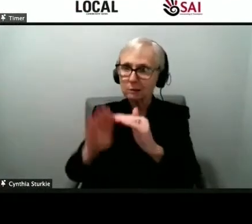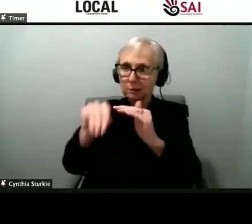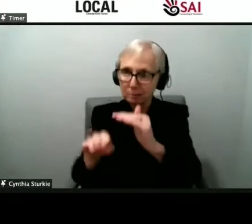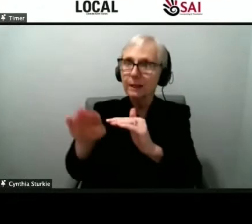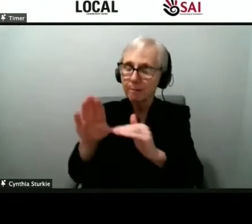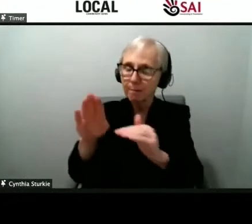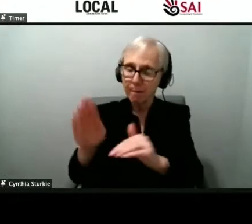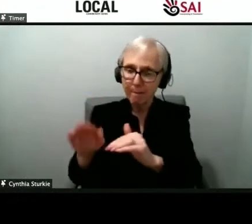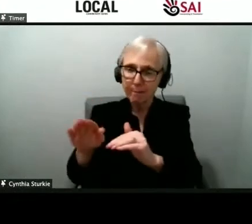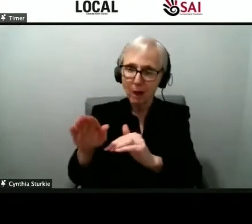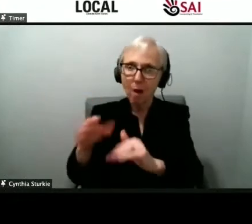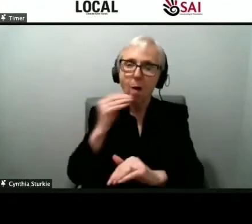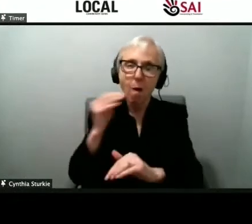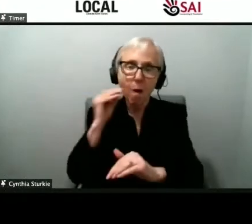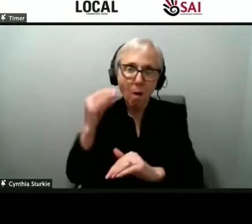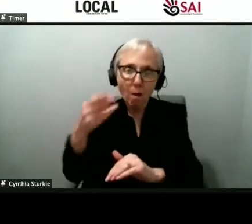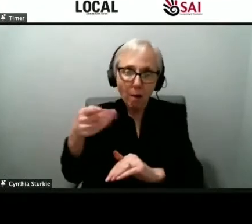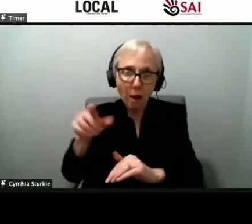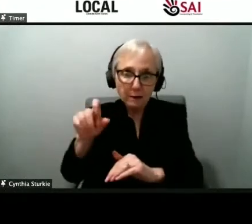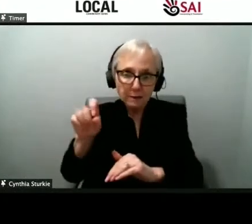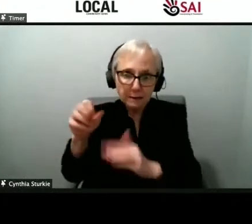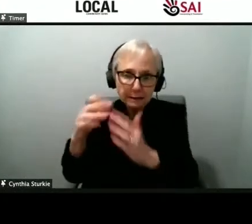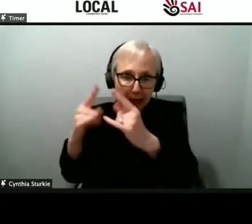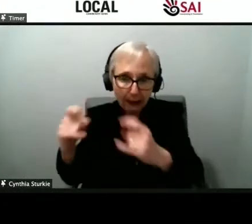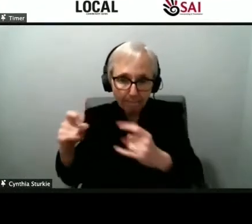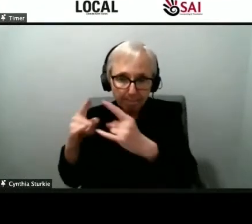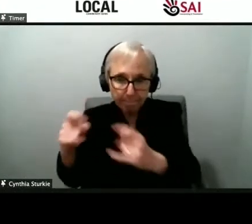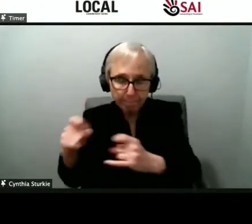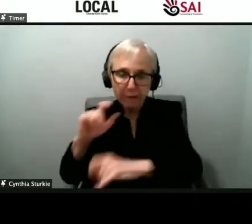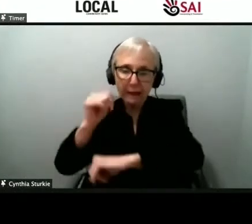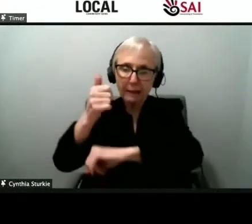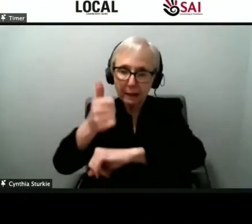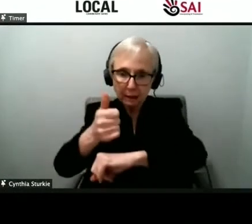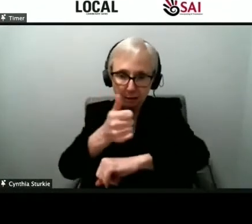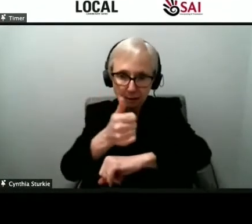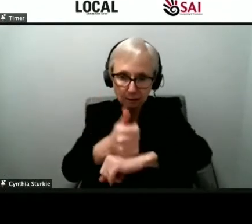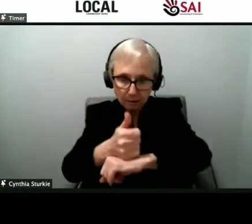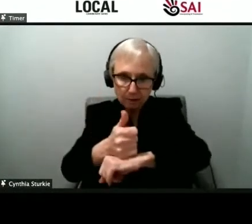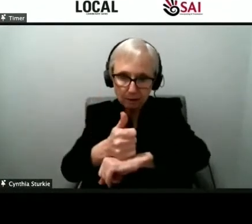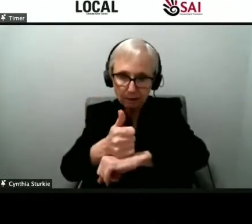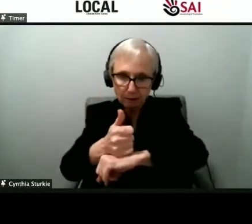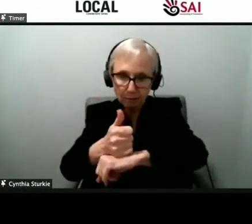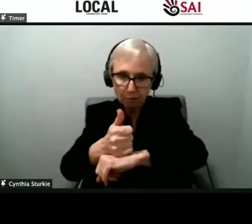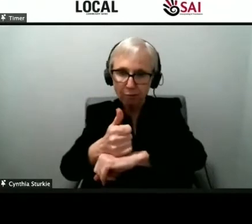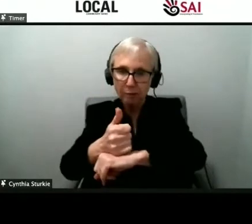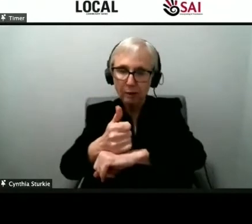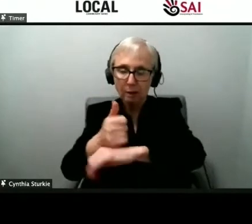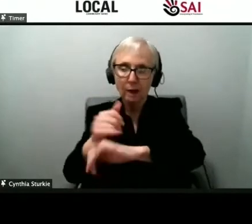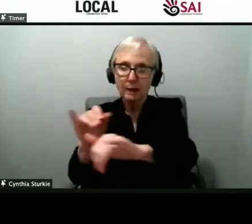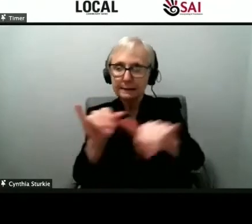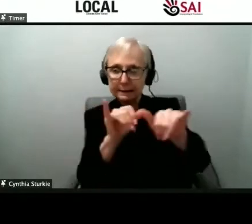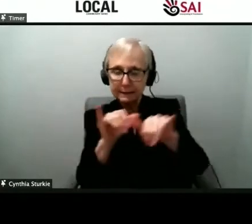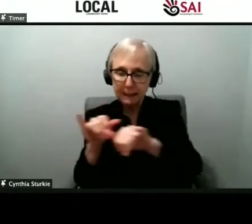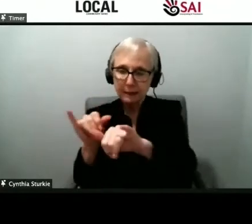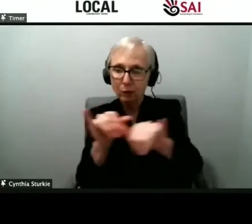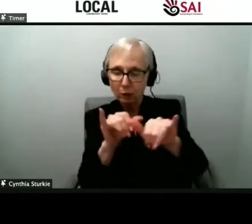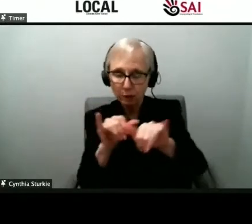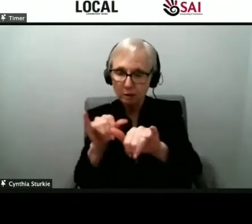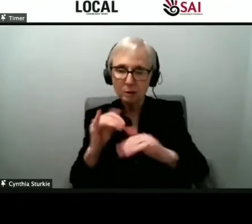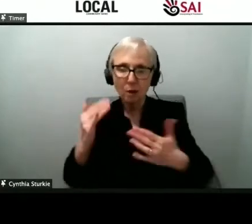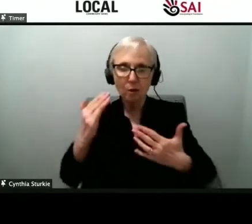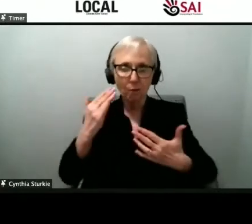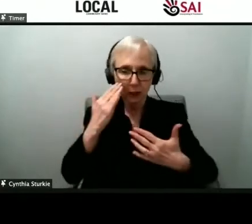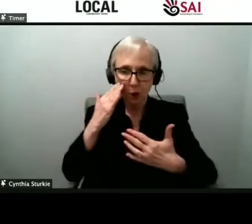homeless encampments, they need to be established. They need to be what I call created a standard. So if we know in a